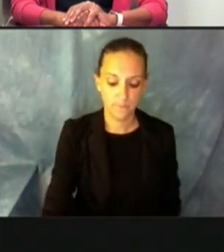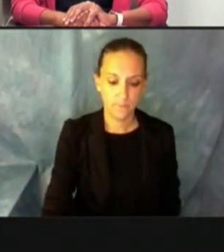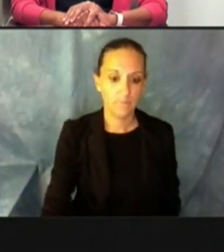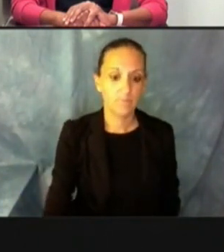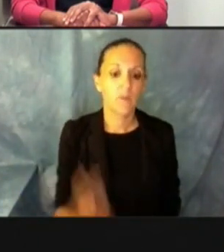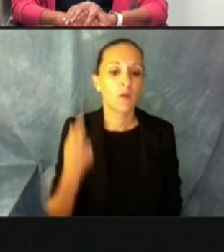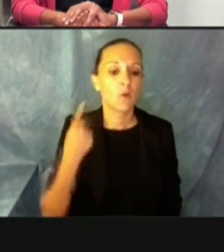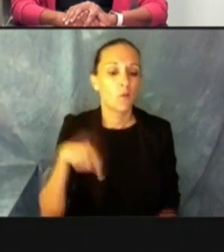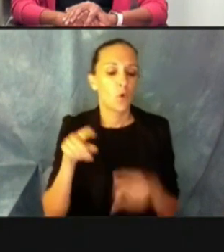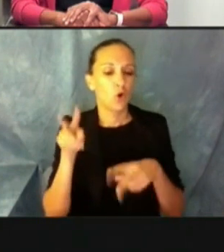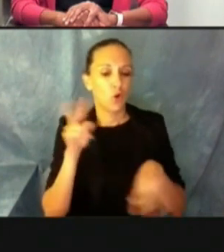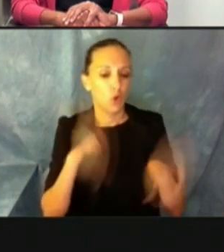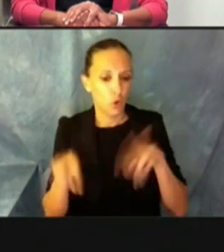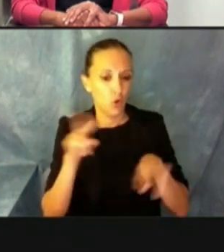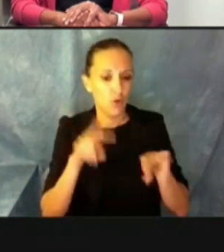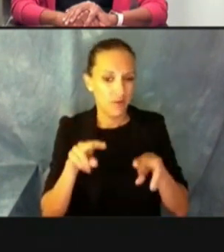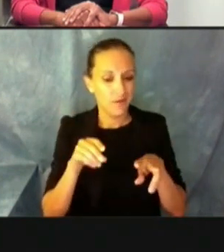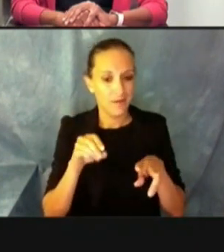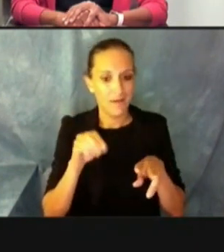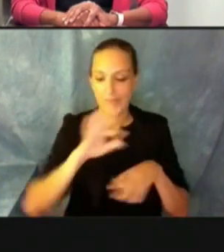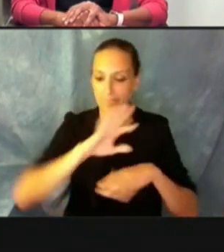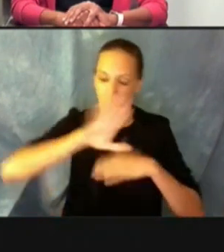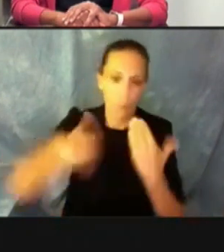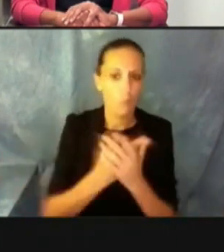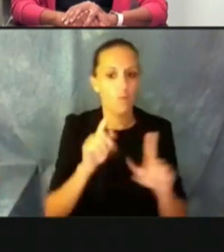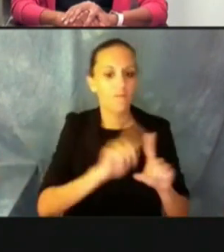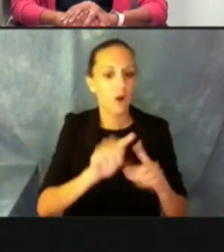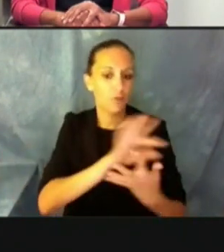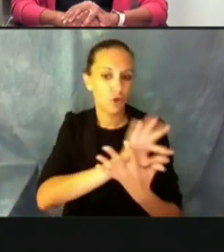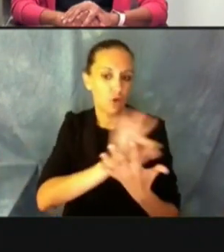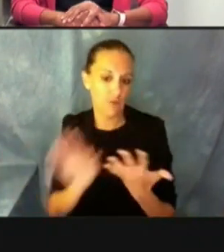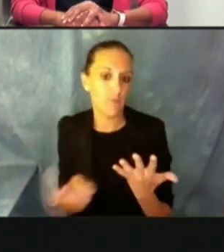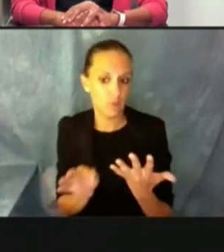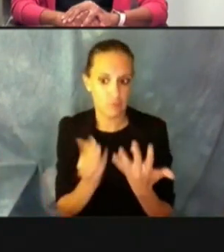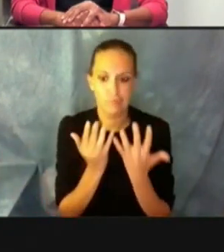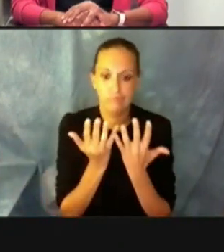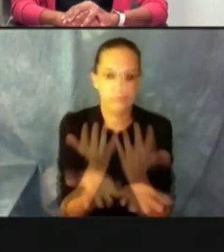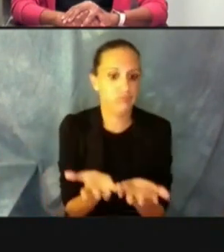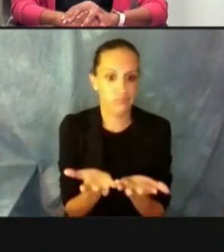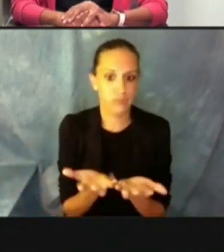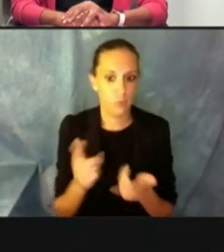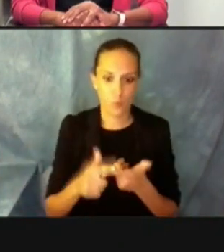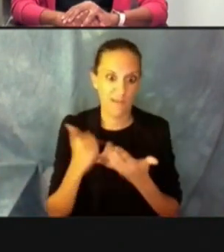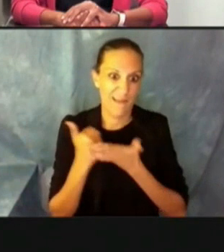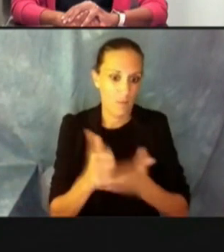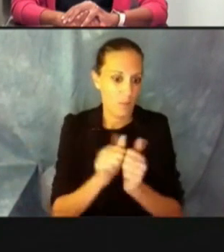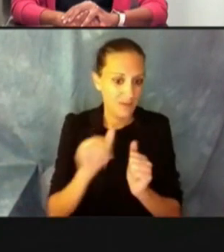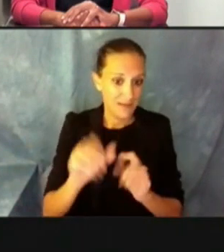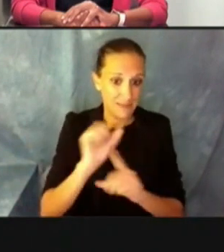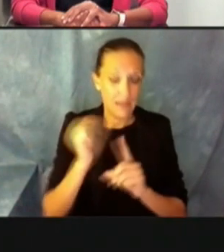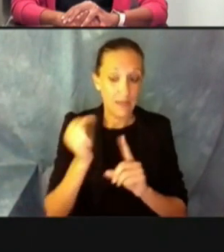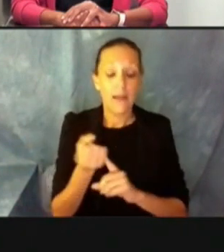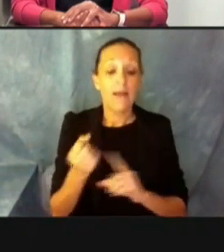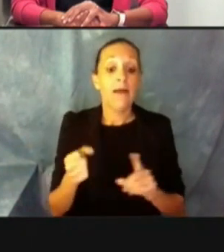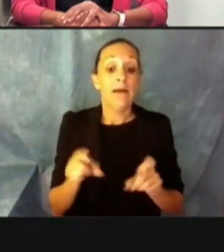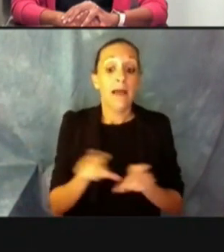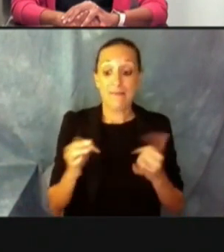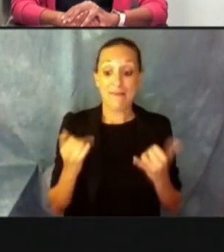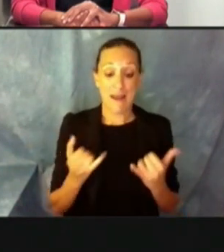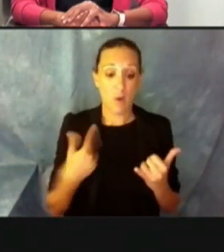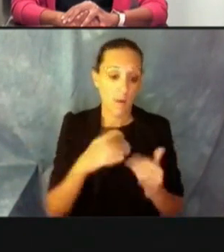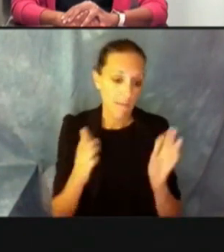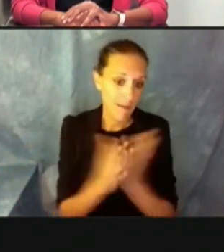at all of the options that are available to us to help in this situation, and today we're asking our